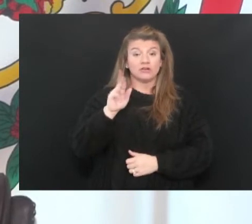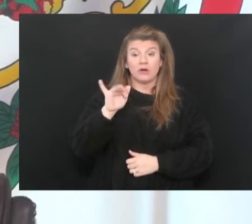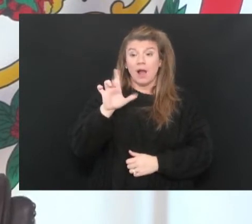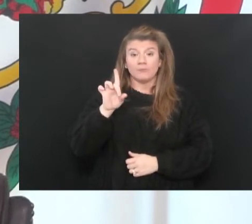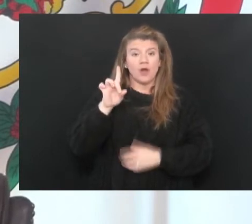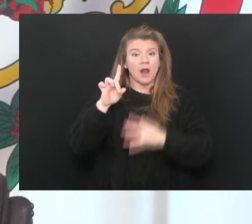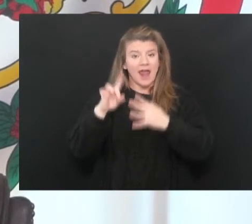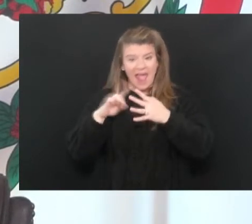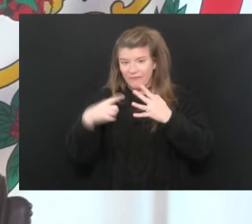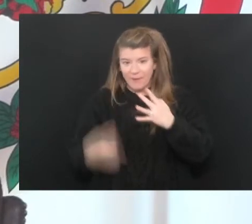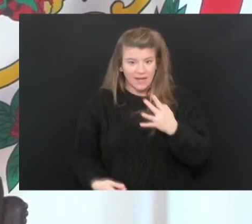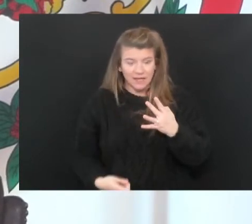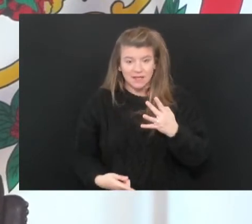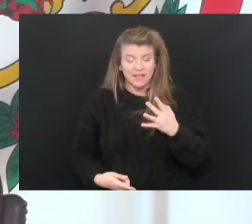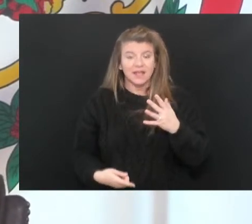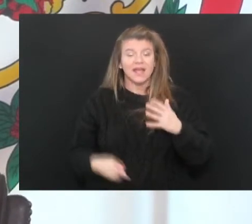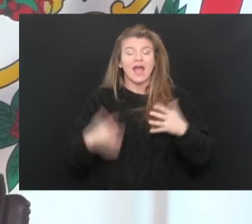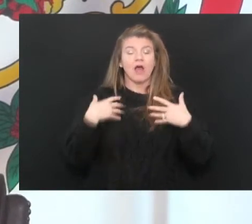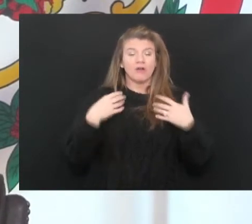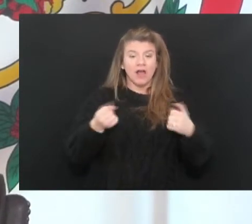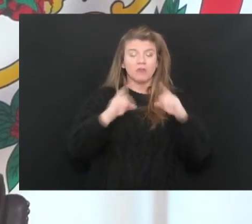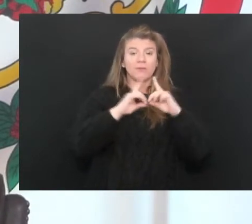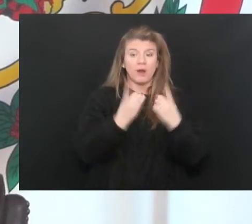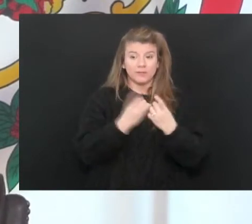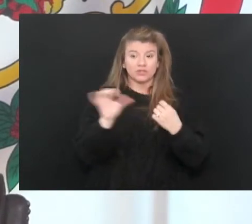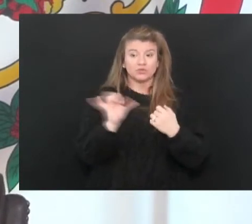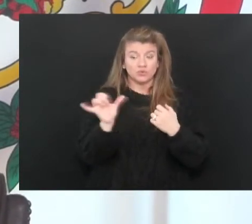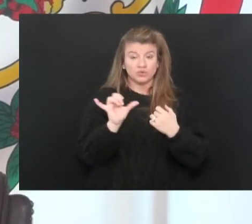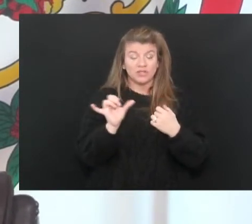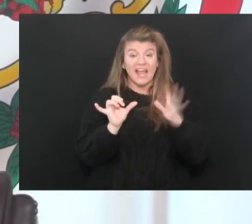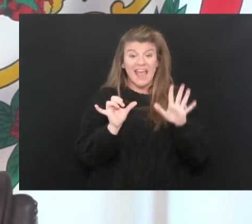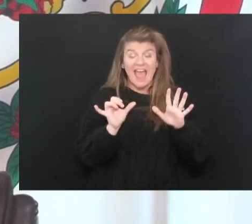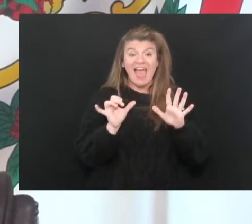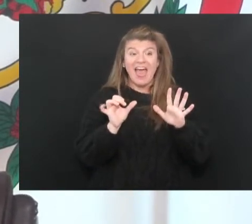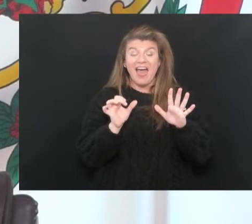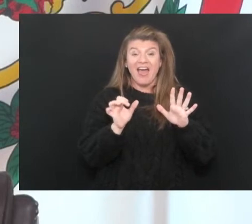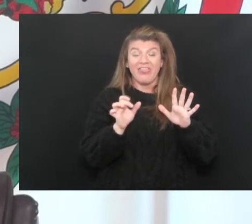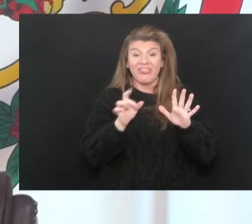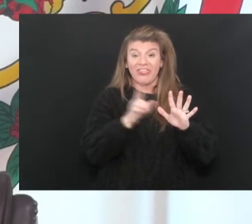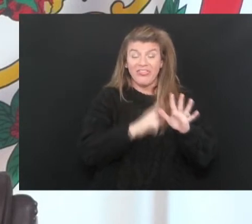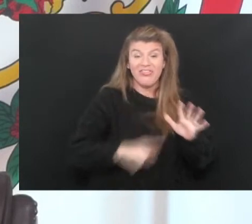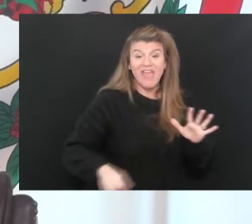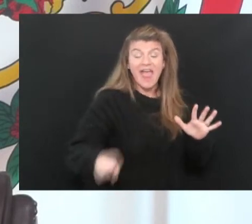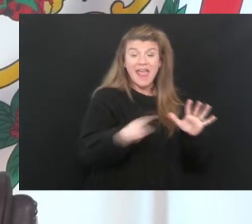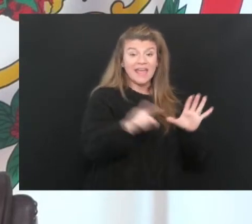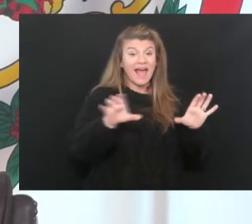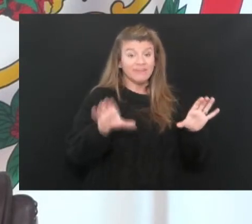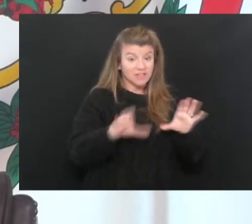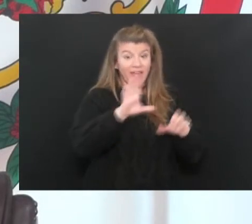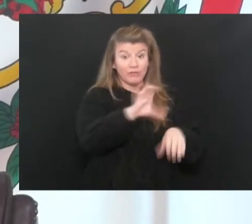down, in all of our health departments, they have done the job.